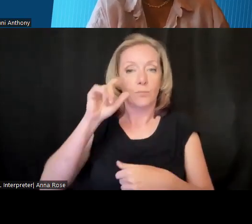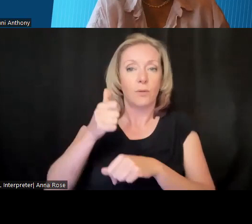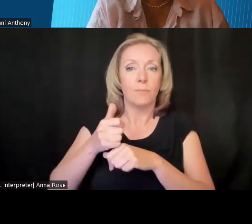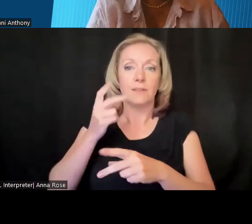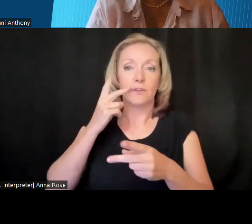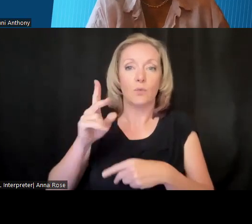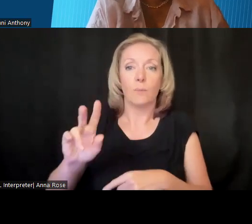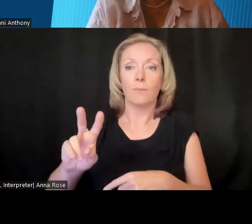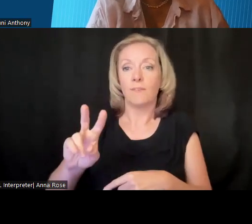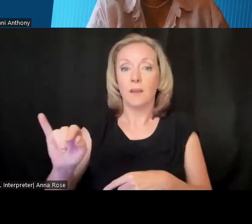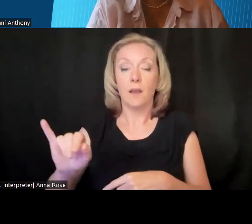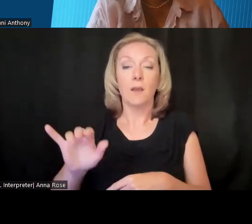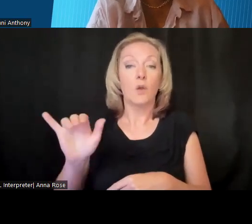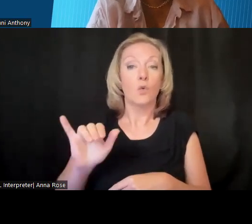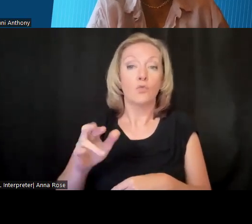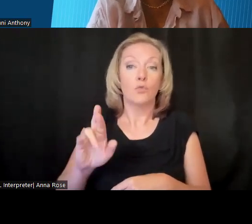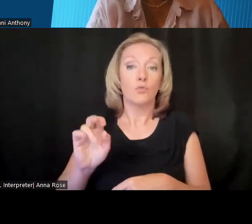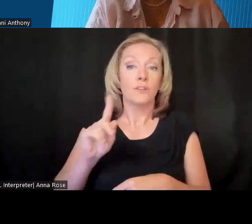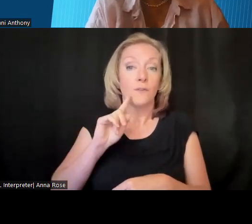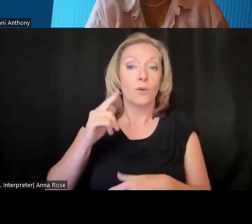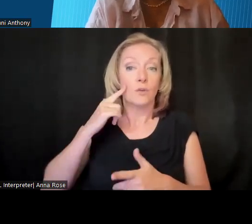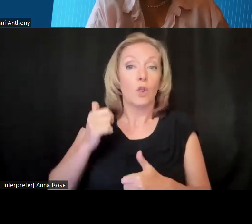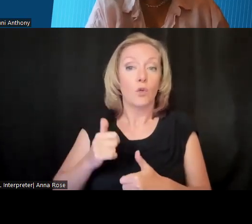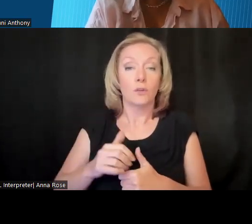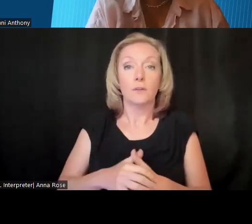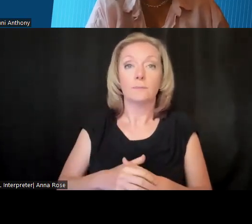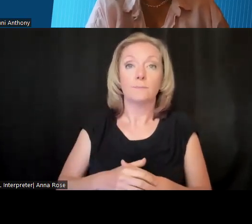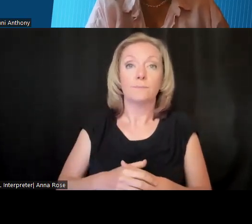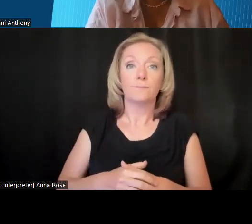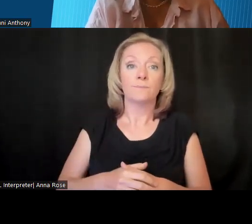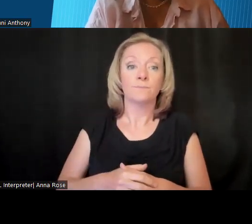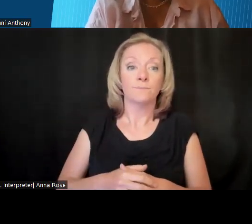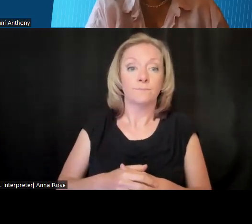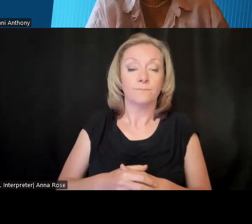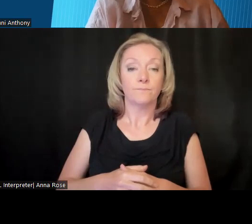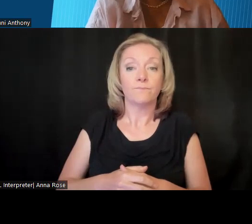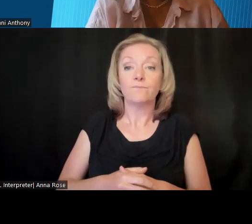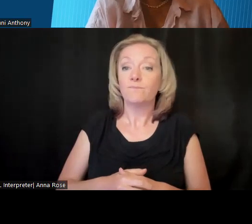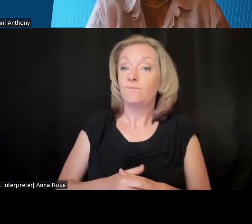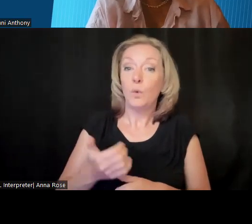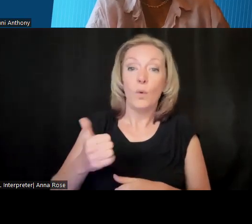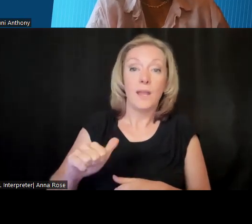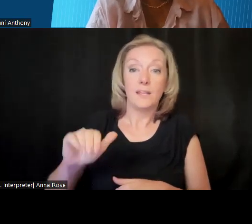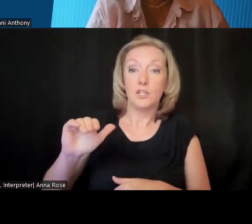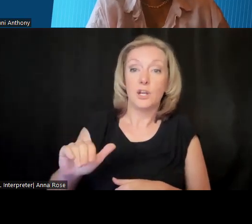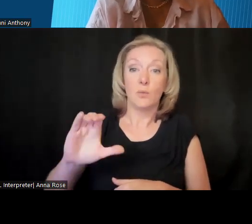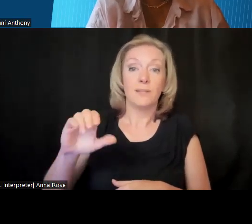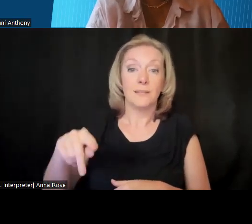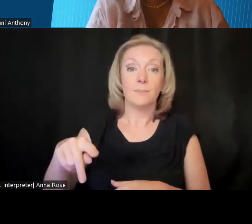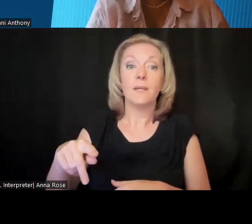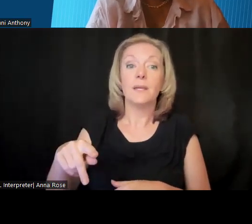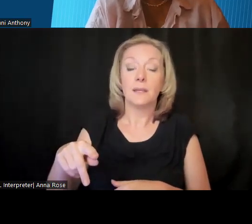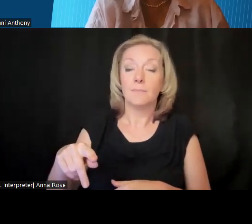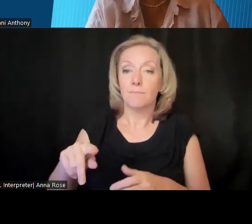and certainly at risk for hearing loss. So I always say when I meet a child with cerebral palsy, get ready, I